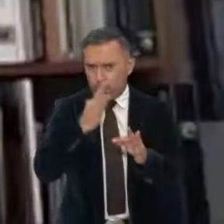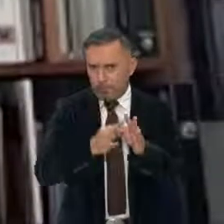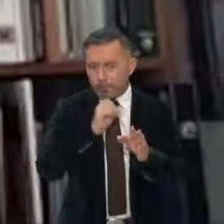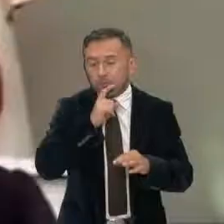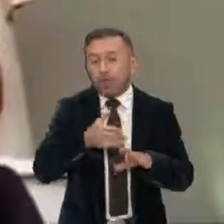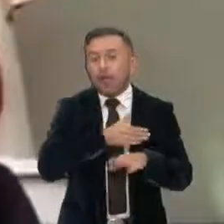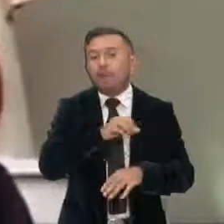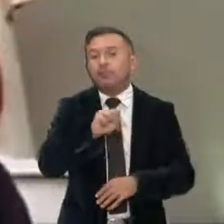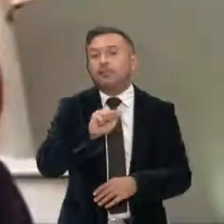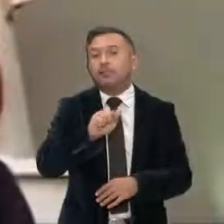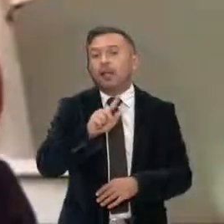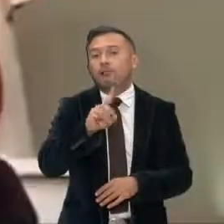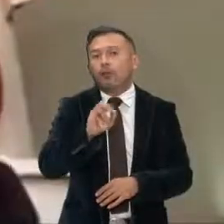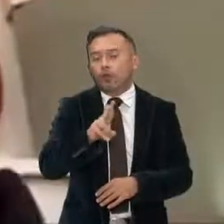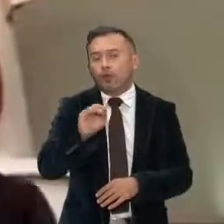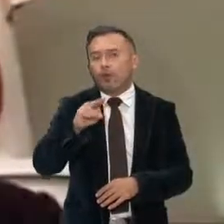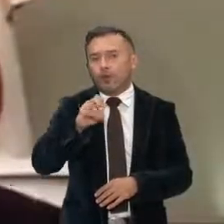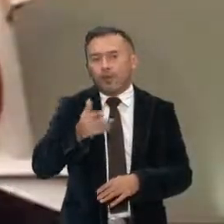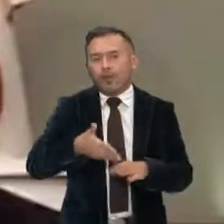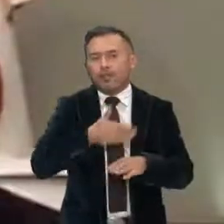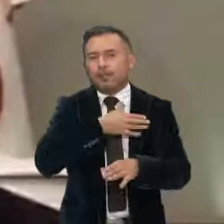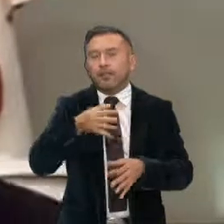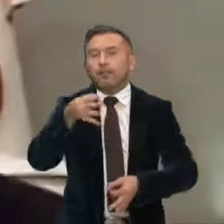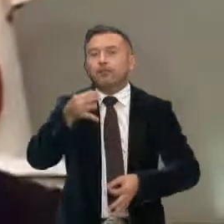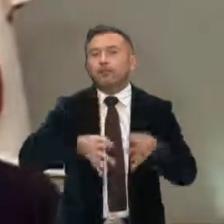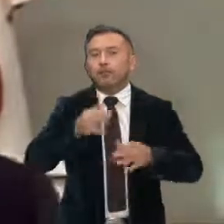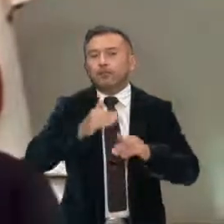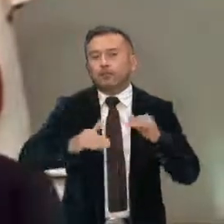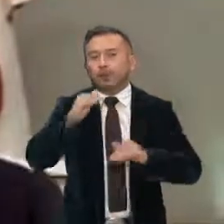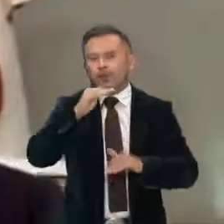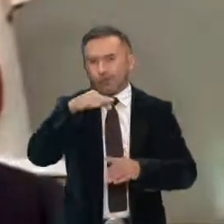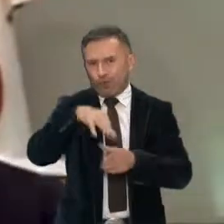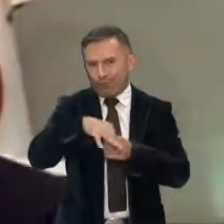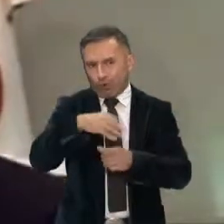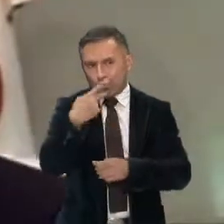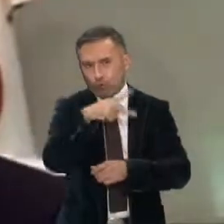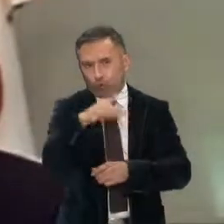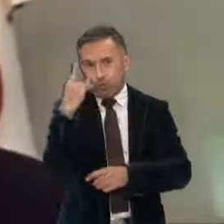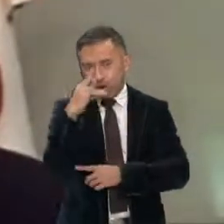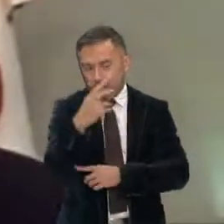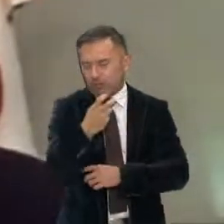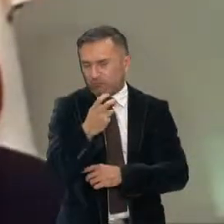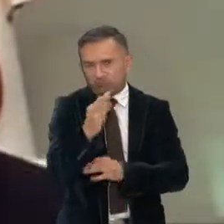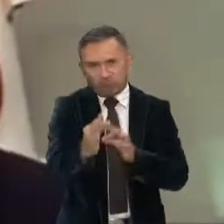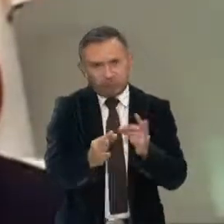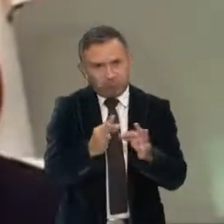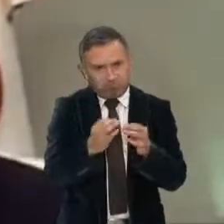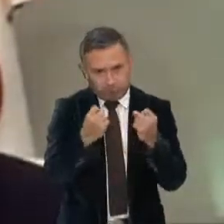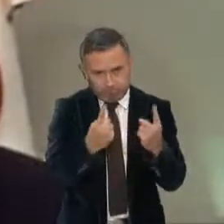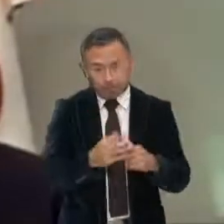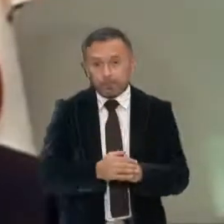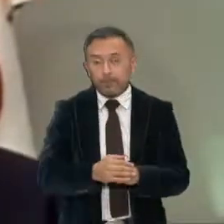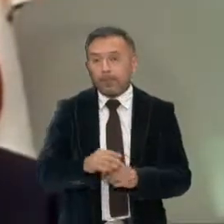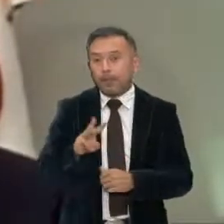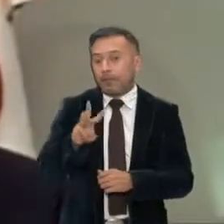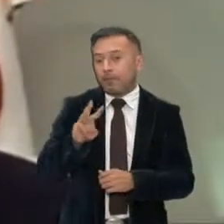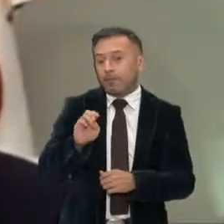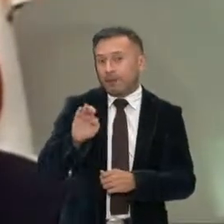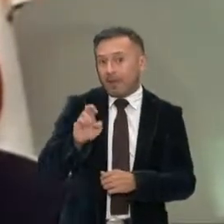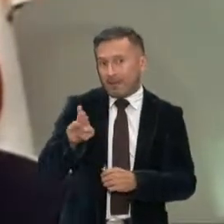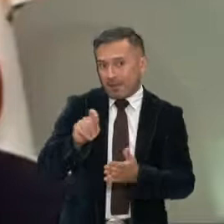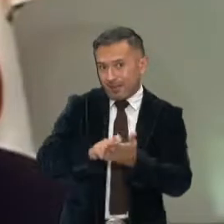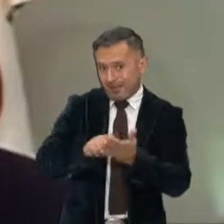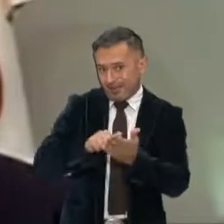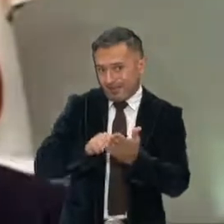meet the law. That's what Salvador Romero did as a president of the Electoral Supreme Tribunal in